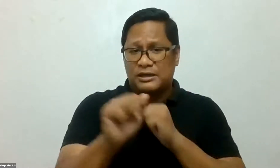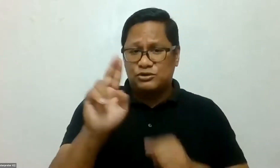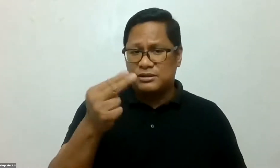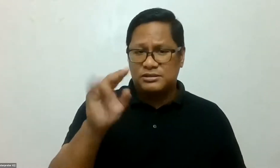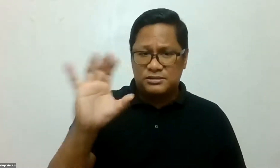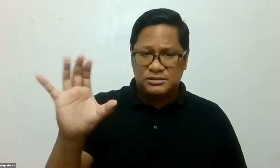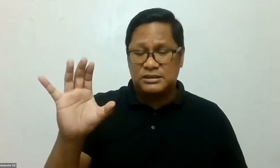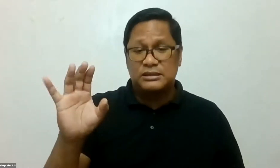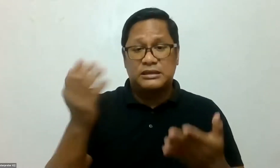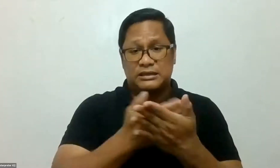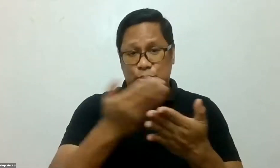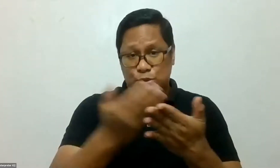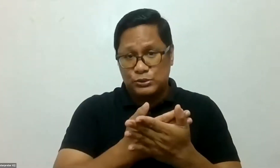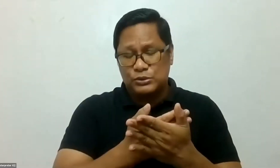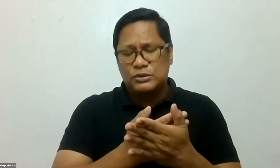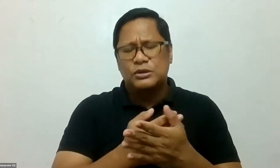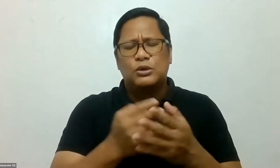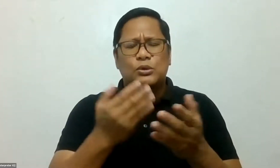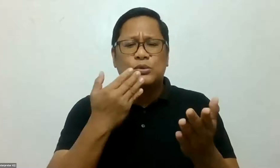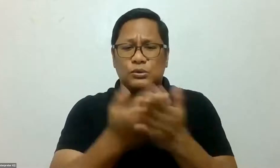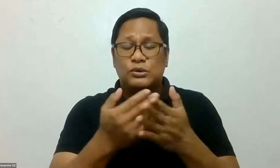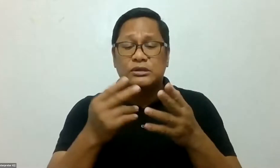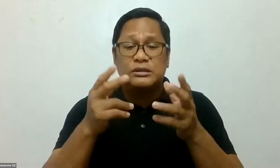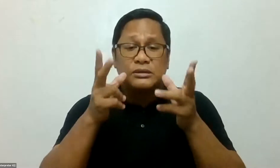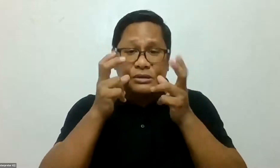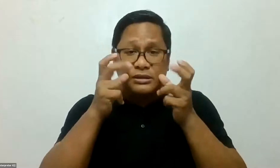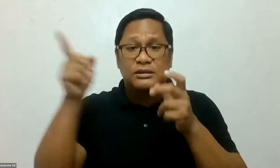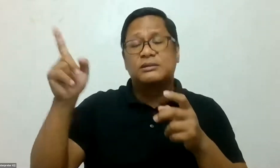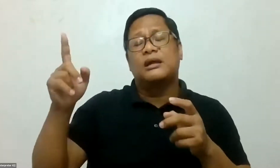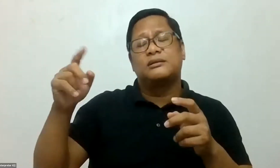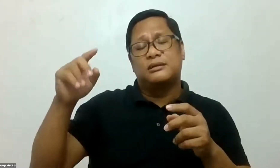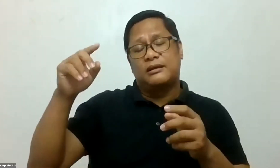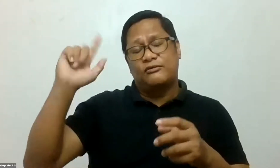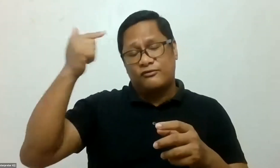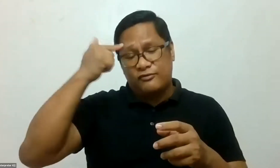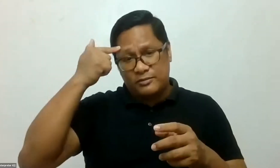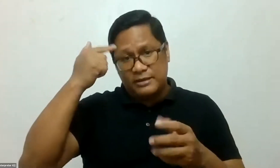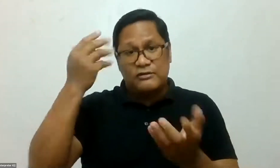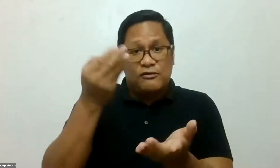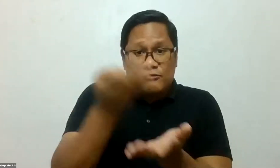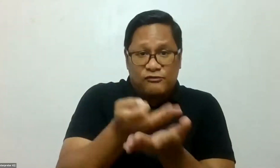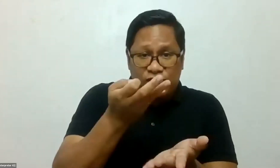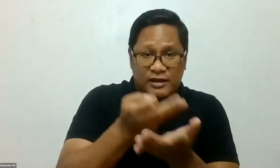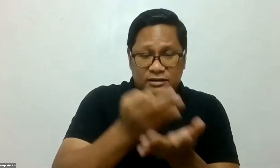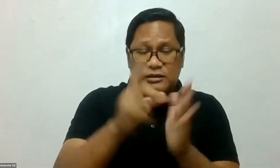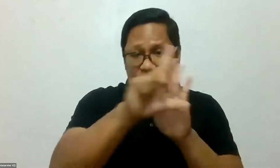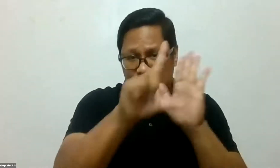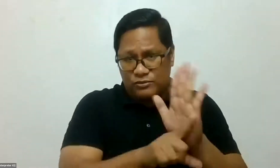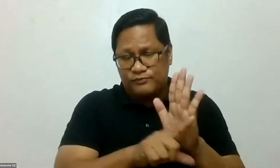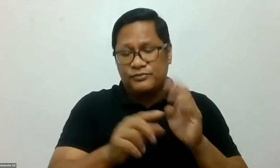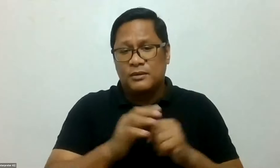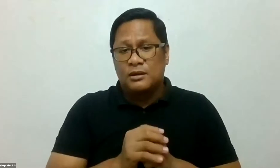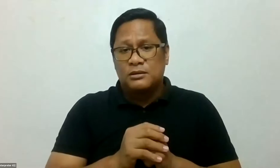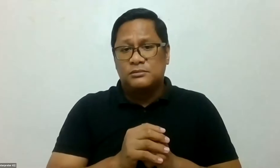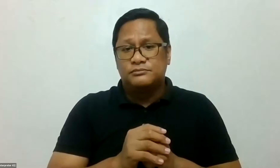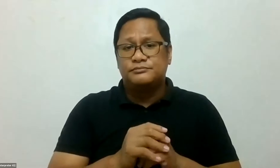being the latest. It is good to hear the commitment of the government to fund these laws as shared by Dr. Cairo's presentation. And of